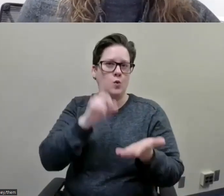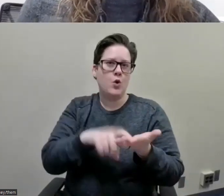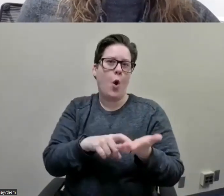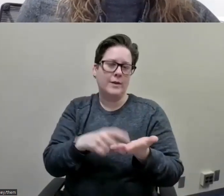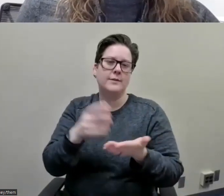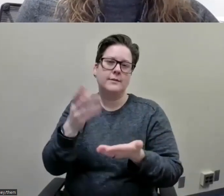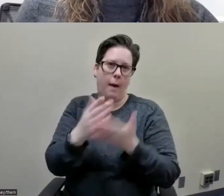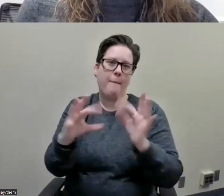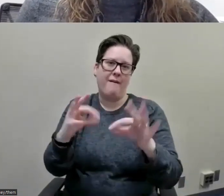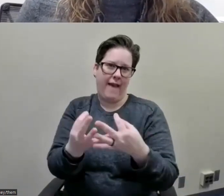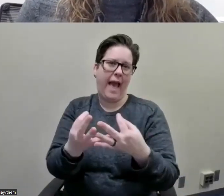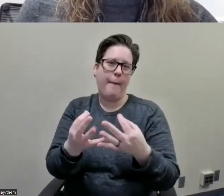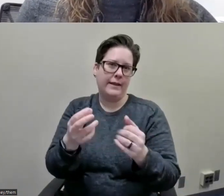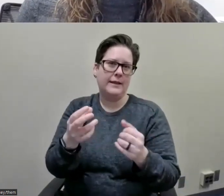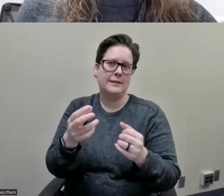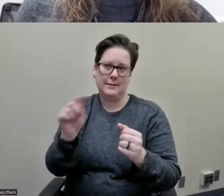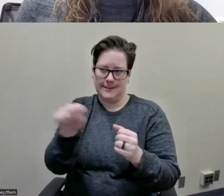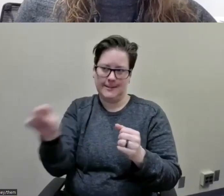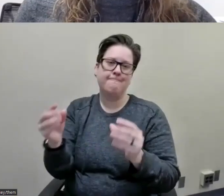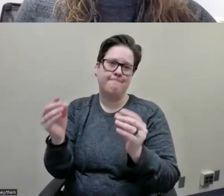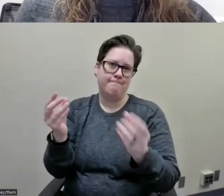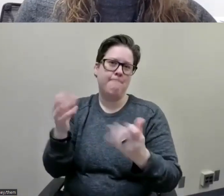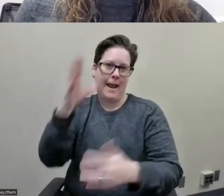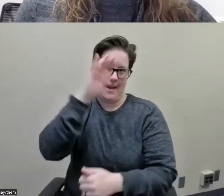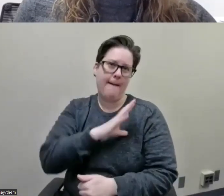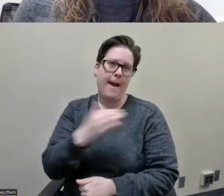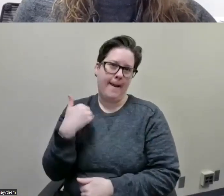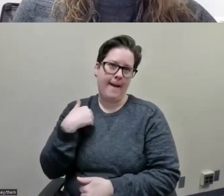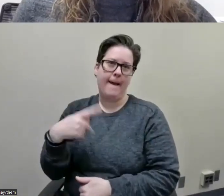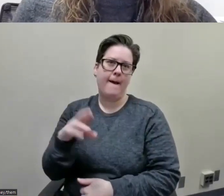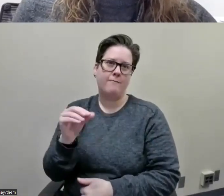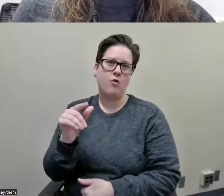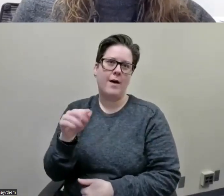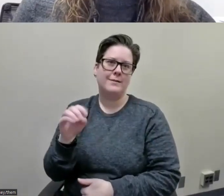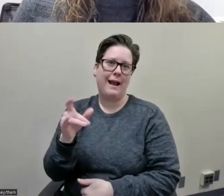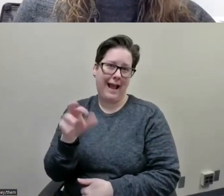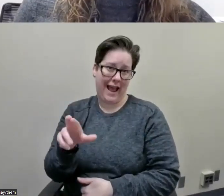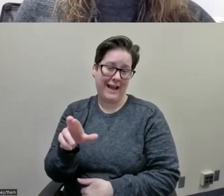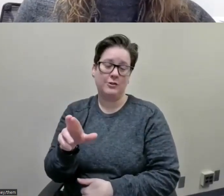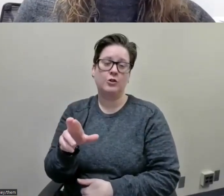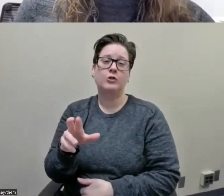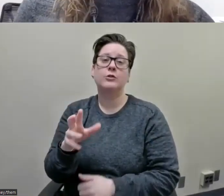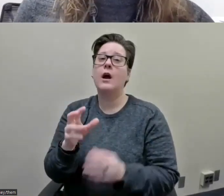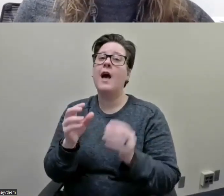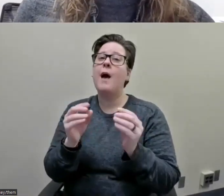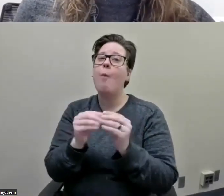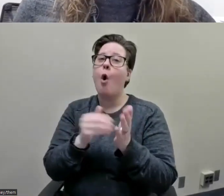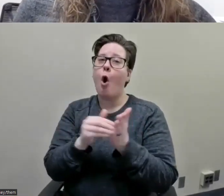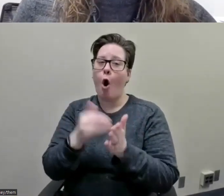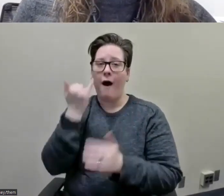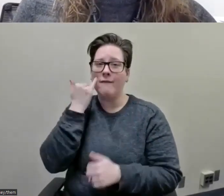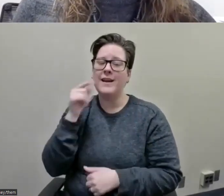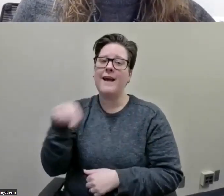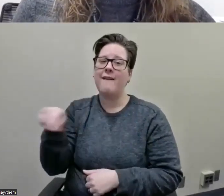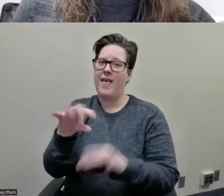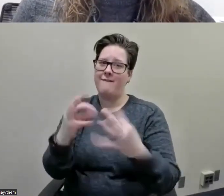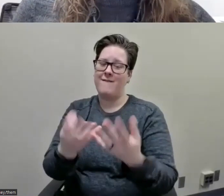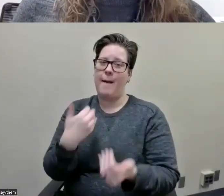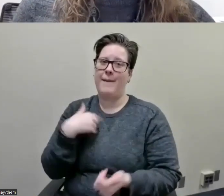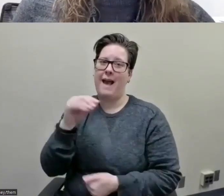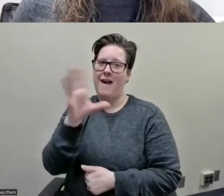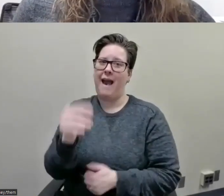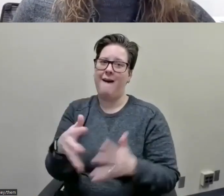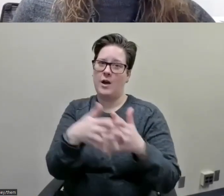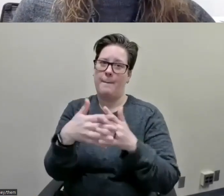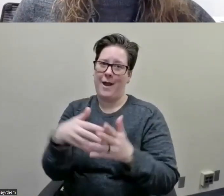in families. And it is more common in those of, that are African-American, have African-American ancestry. So